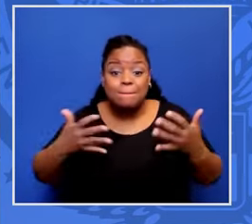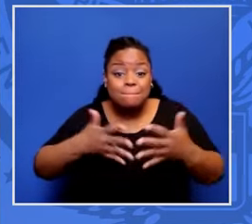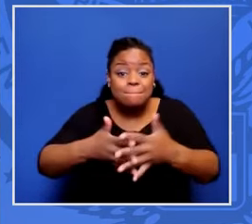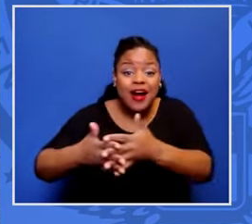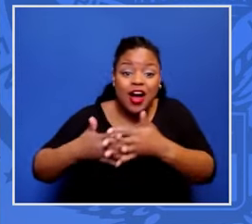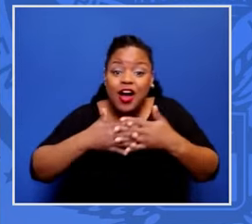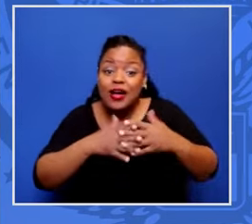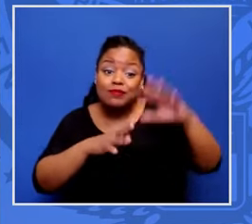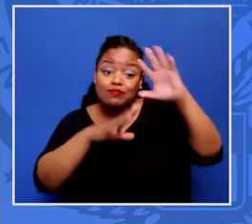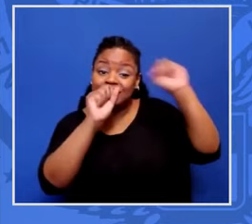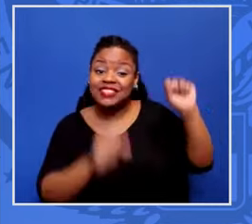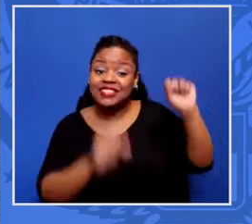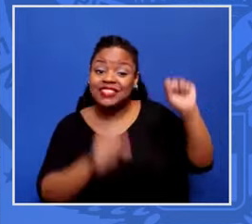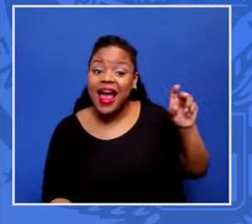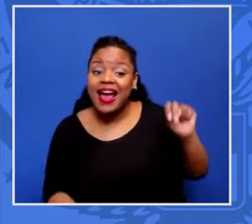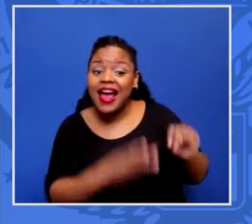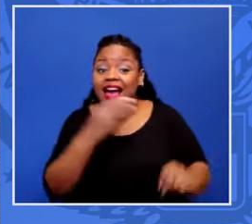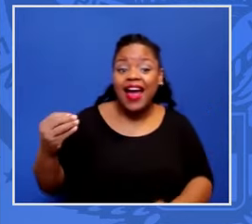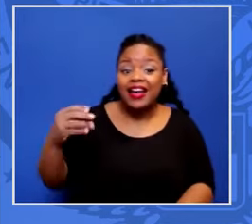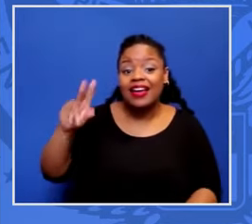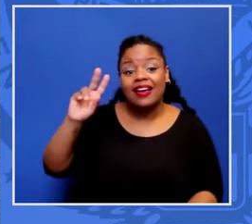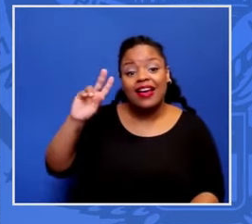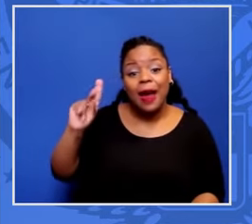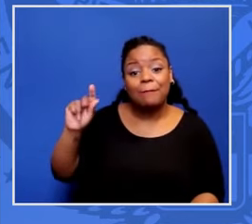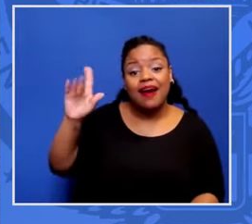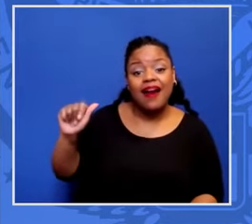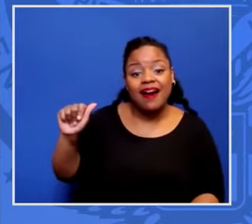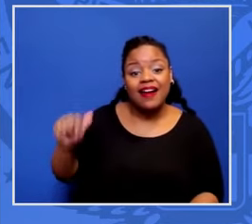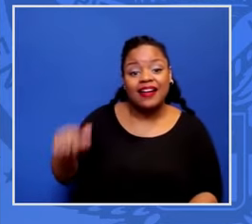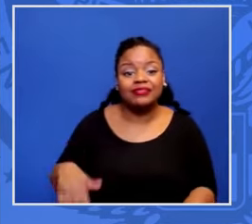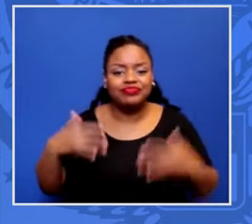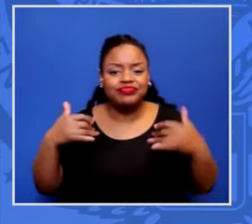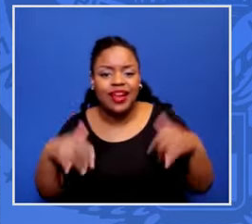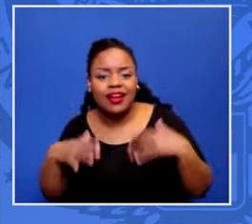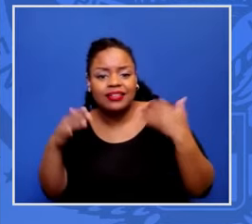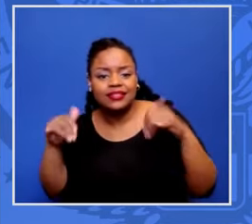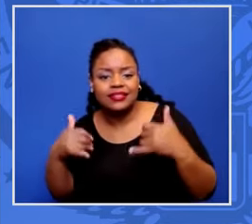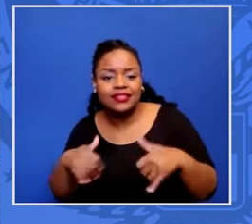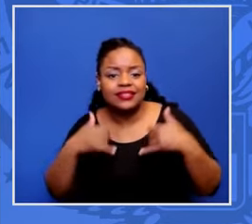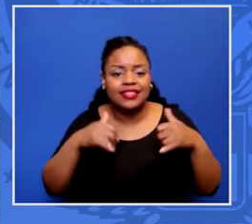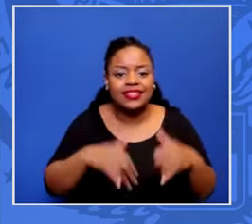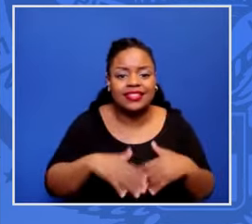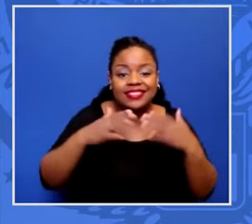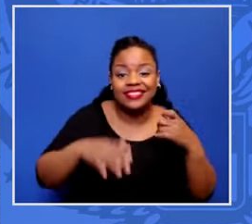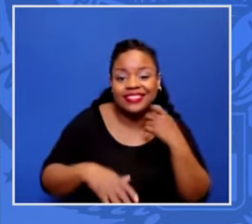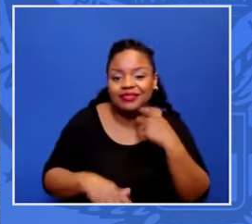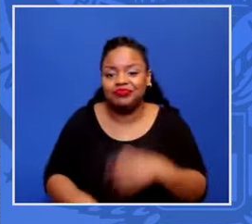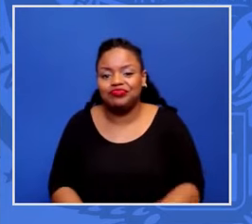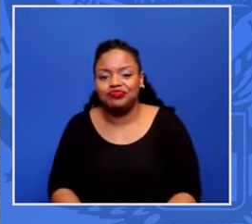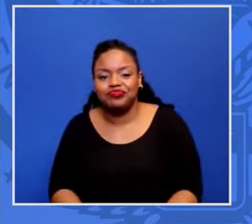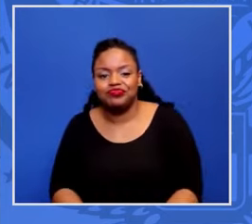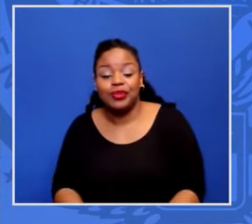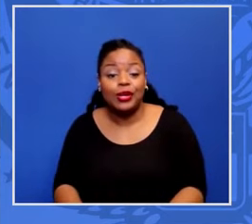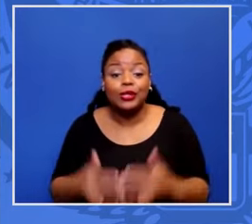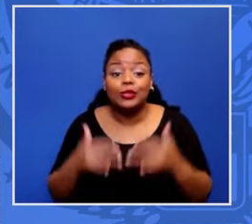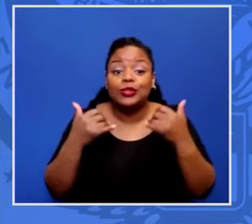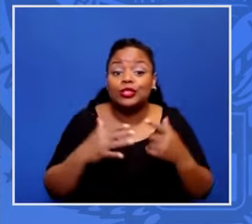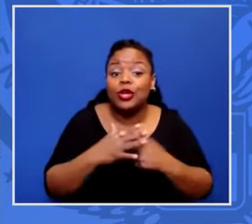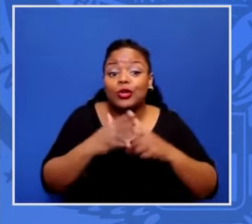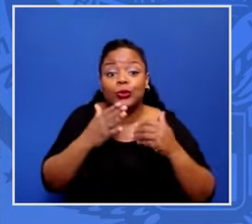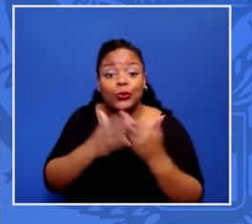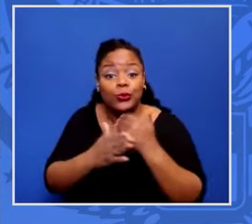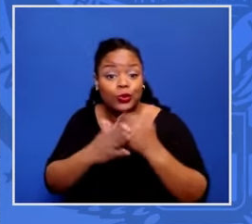I said the party has just begun. Now today's the start of something new. It's the start of a coming together for the soul of